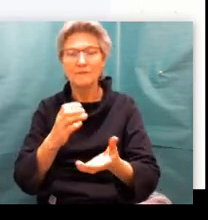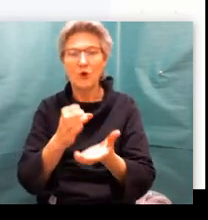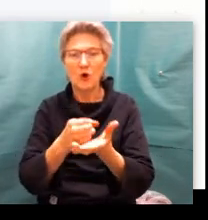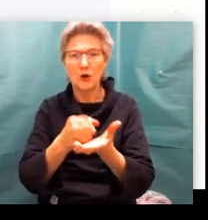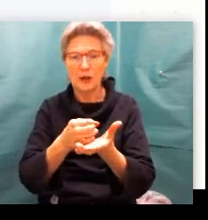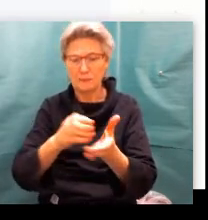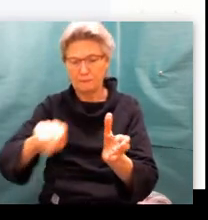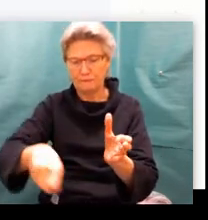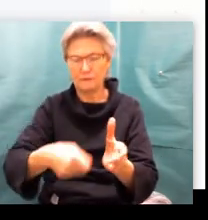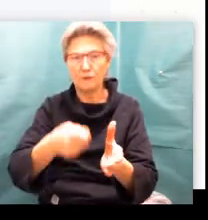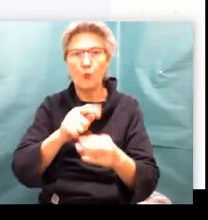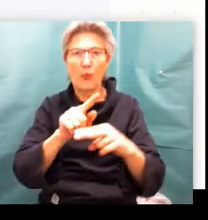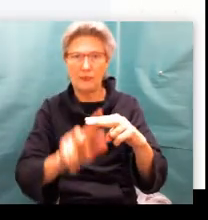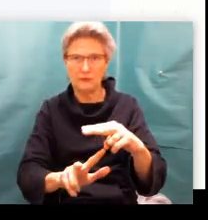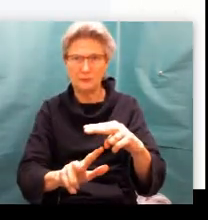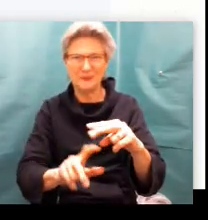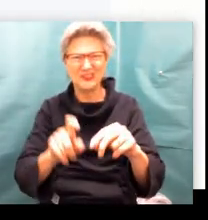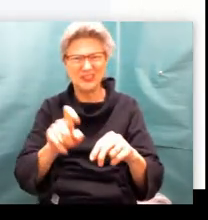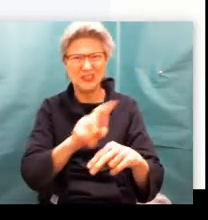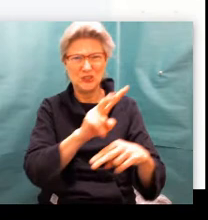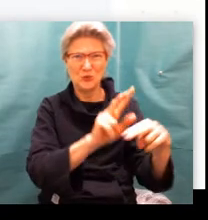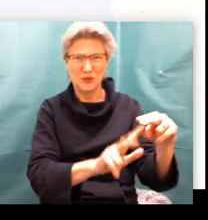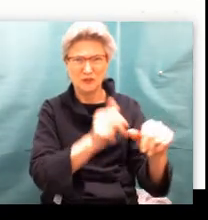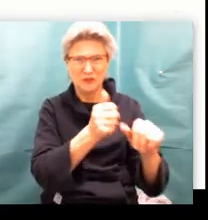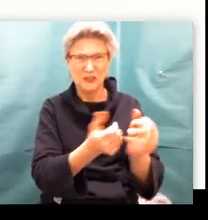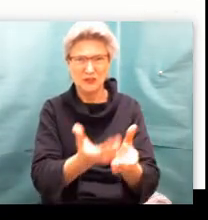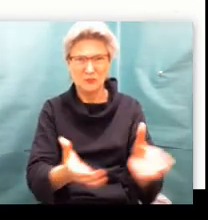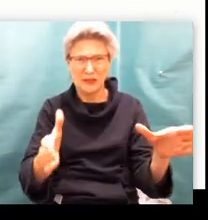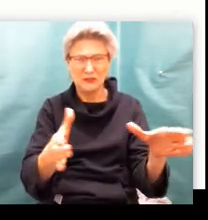and to really help me have a concrete example.